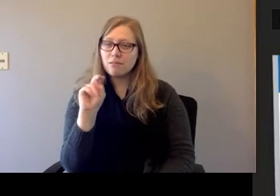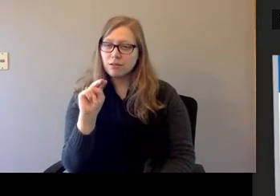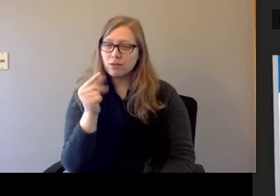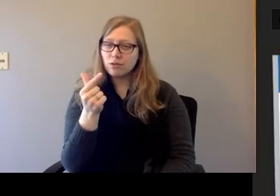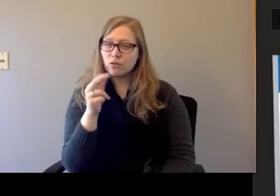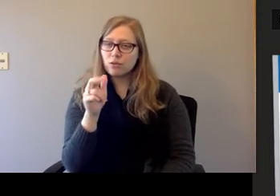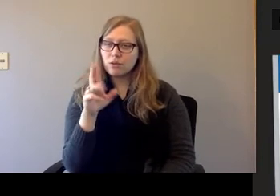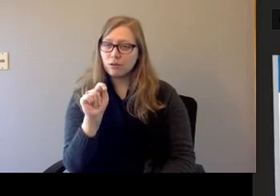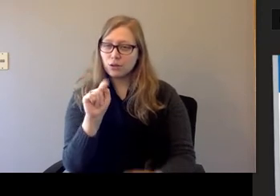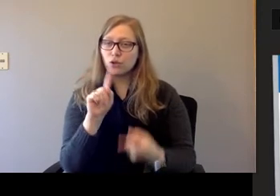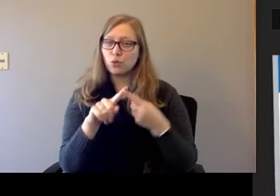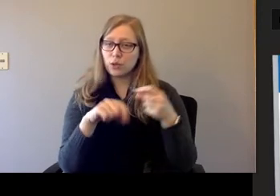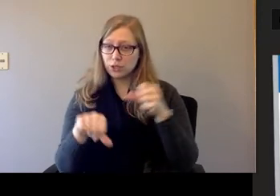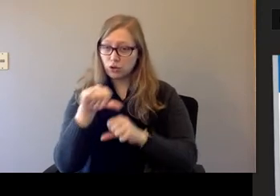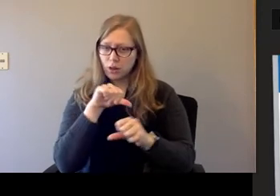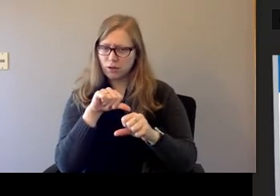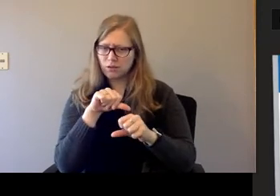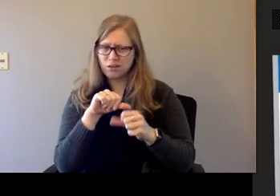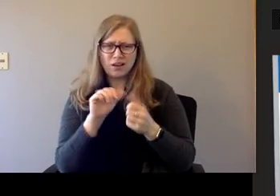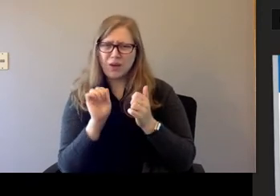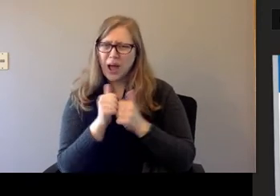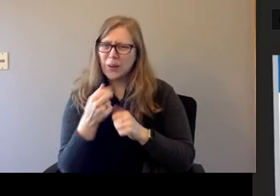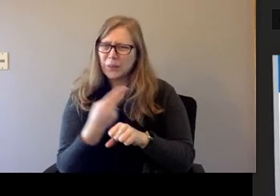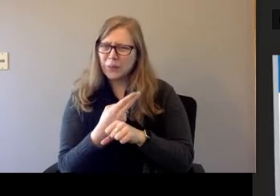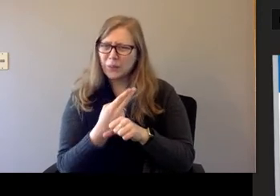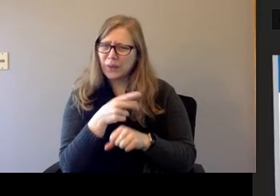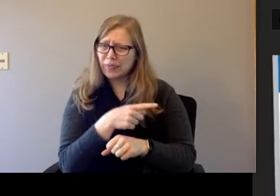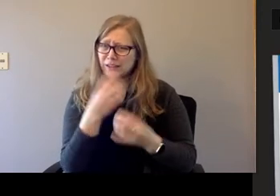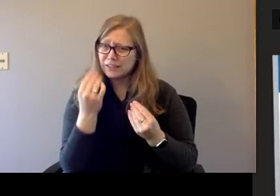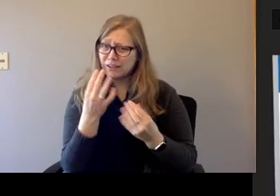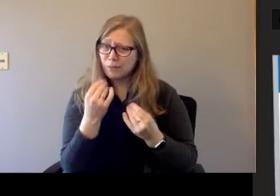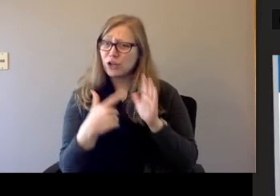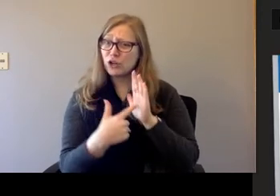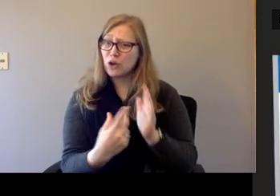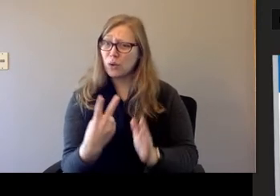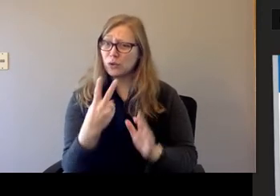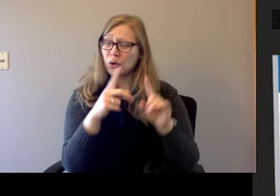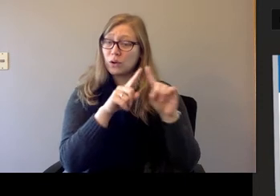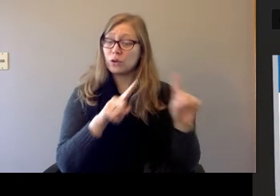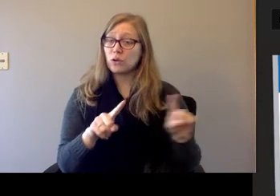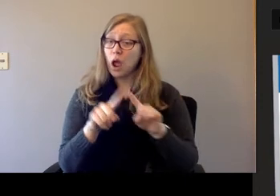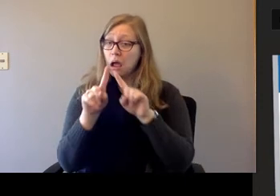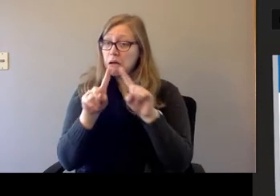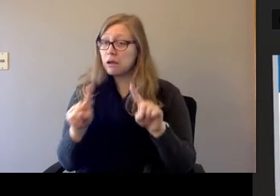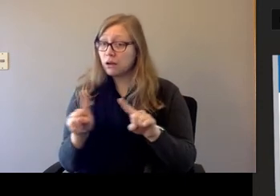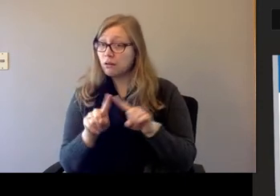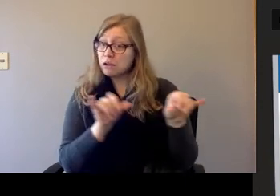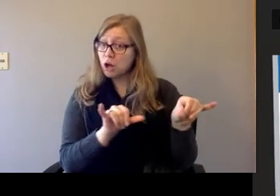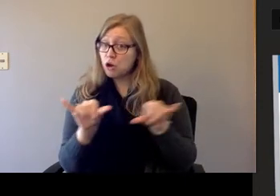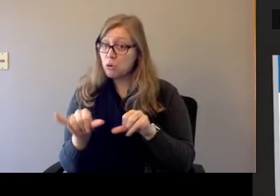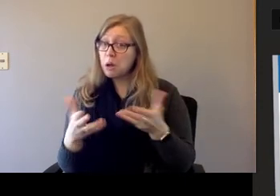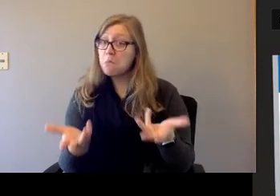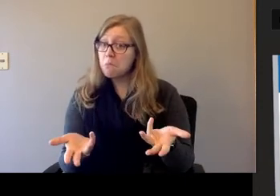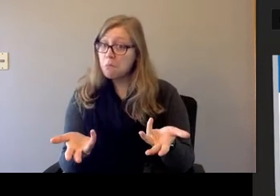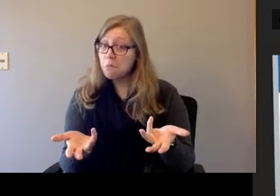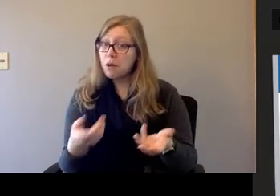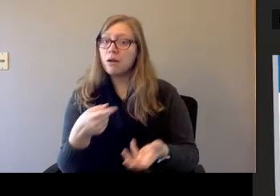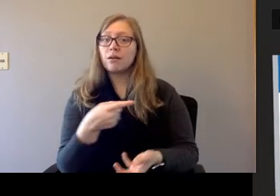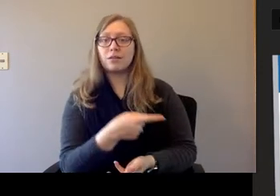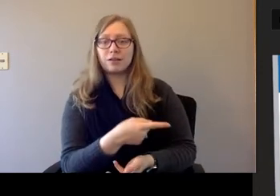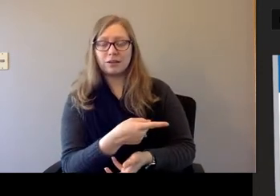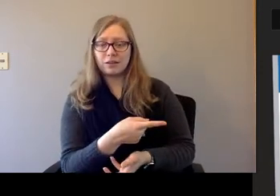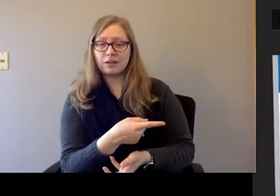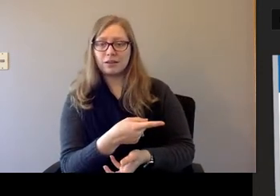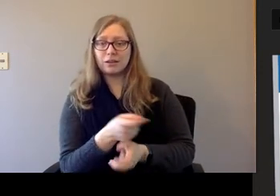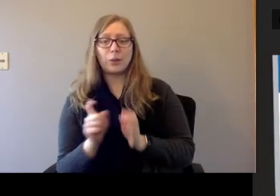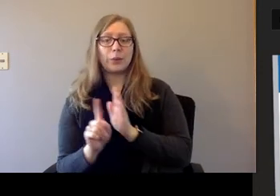we use this information to show that two triangles are congruent? So in this figure, you can see it's made up of two triangles. I'm going to